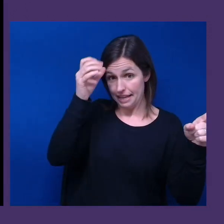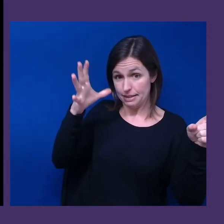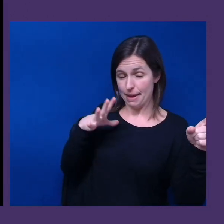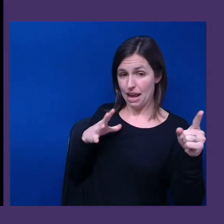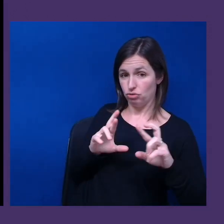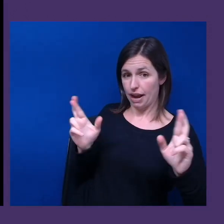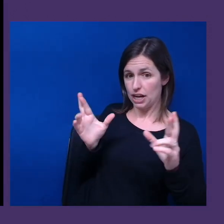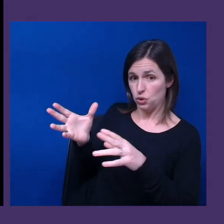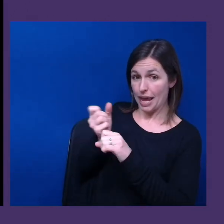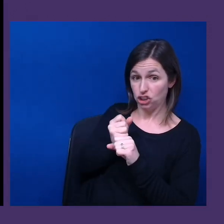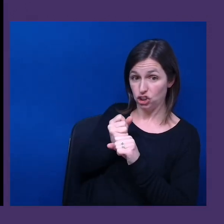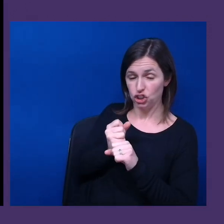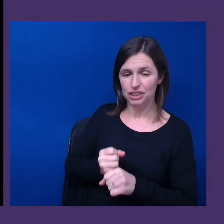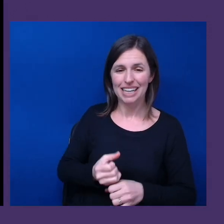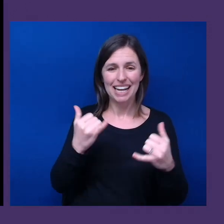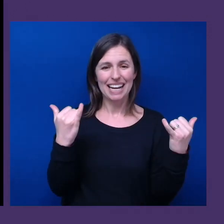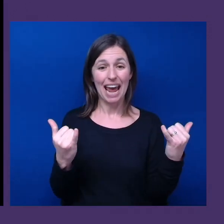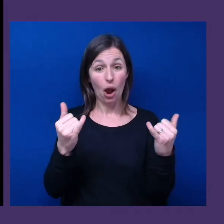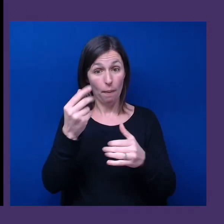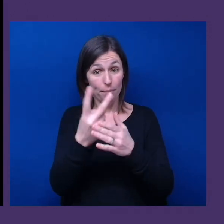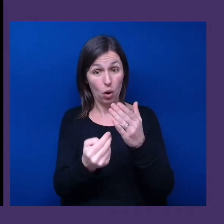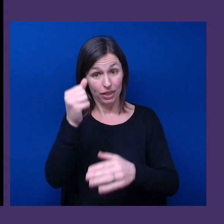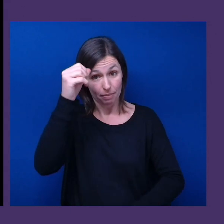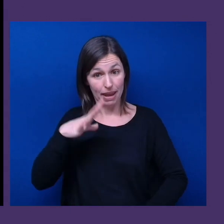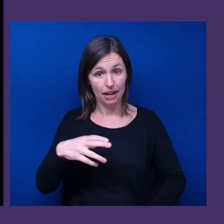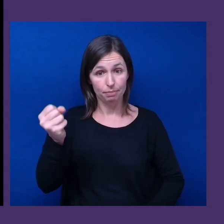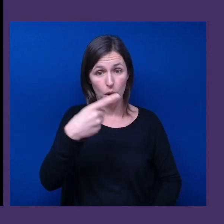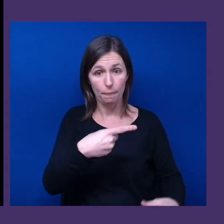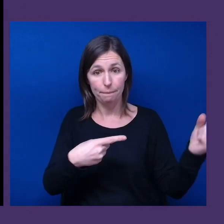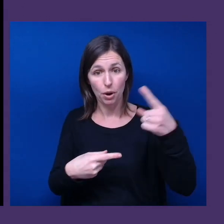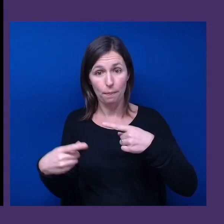Both men are now juggling, tossing the balls back and forth between each other.